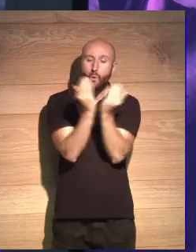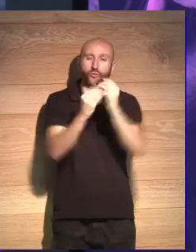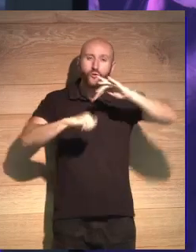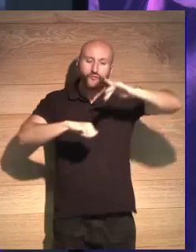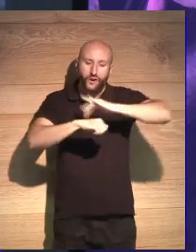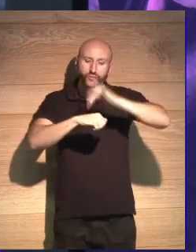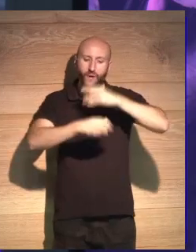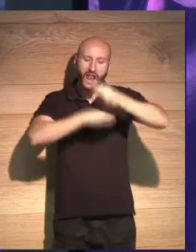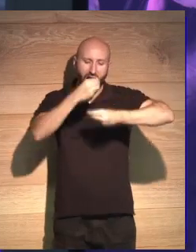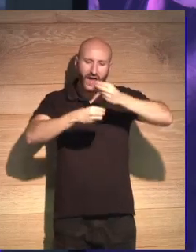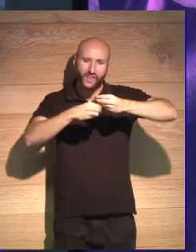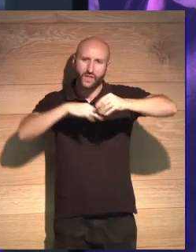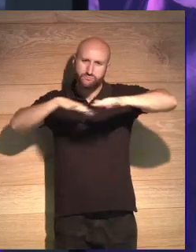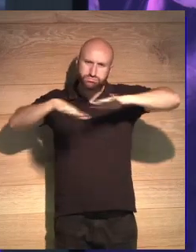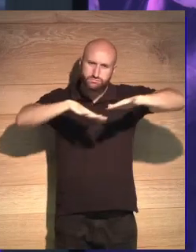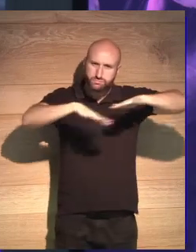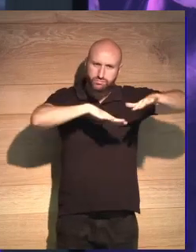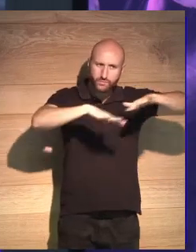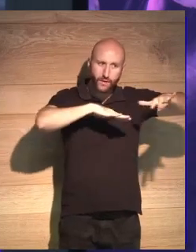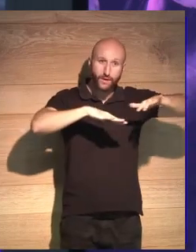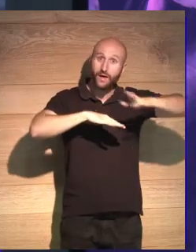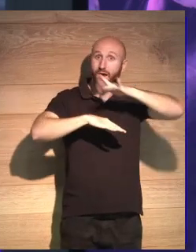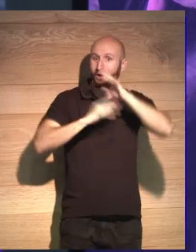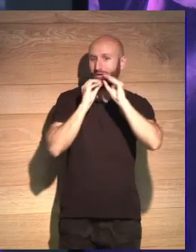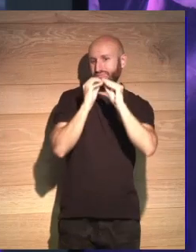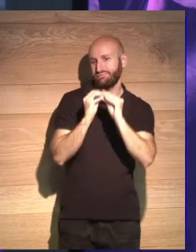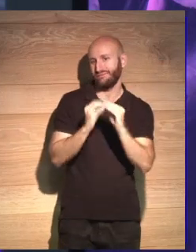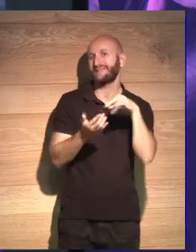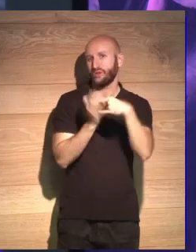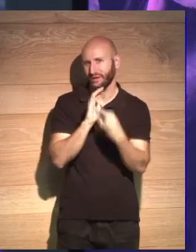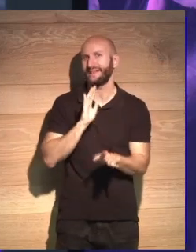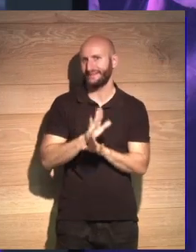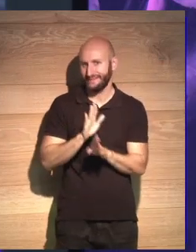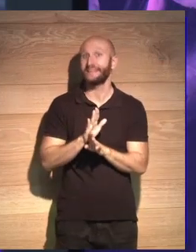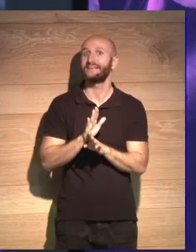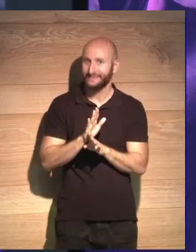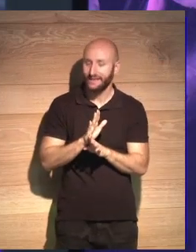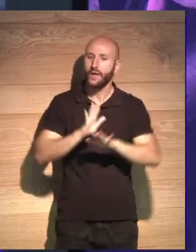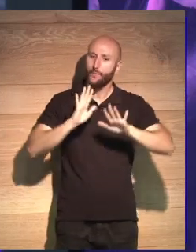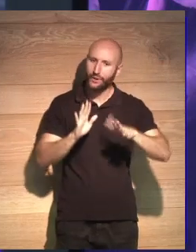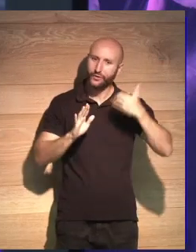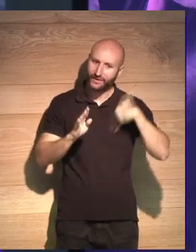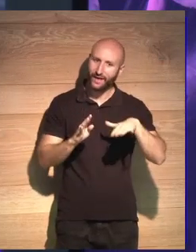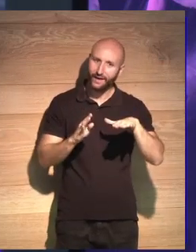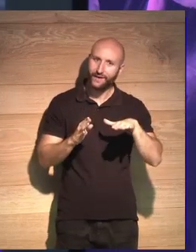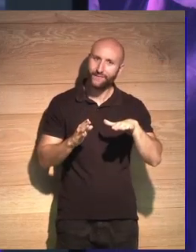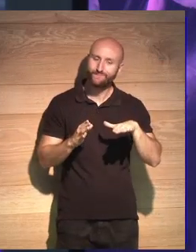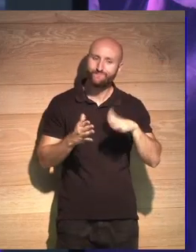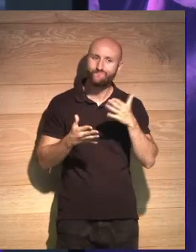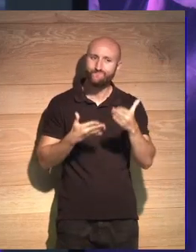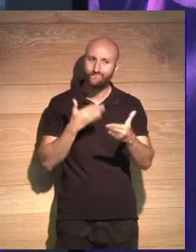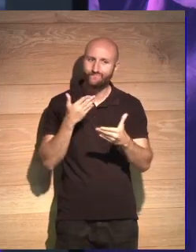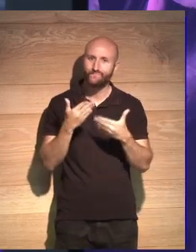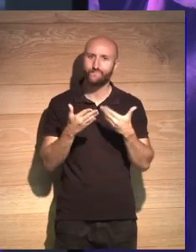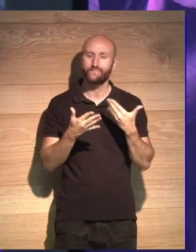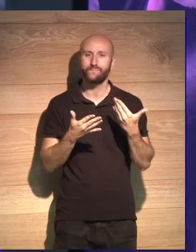gamers in a virtual world where you can do all these things. Well, this technology is being developed